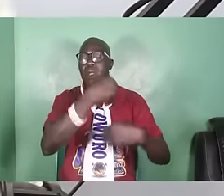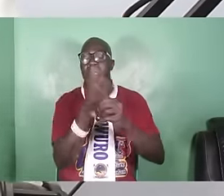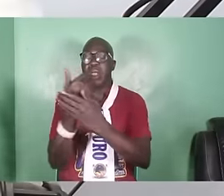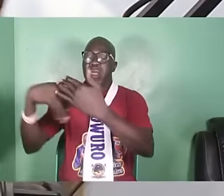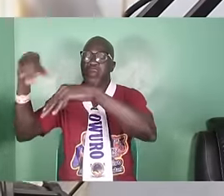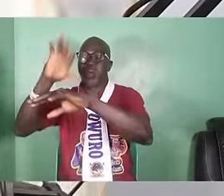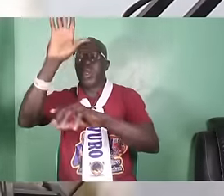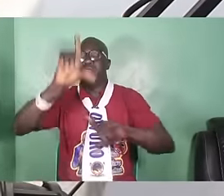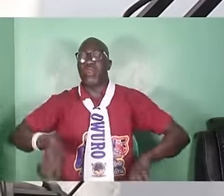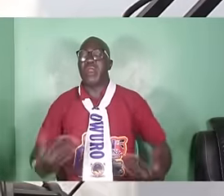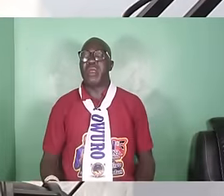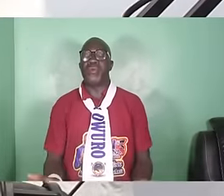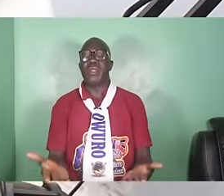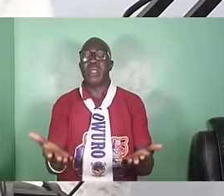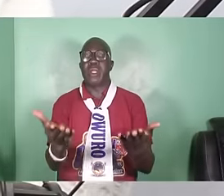Lord.